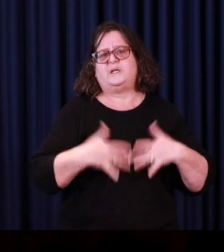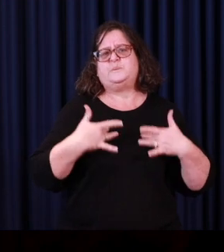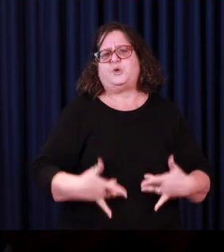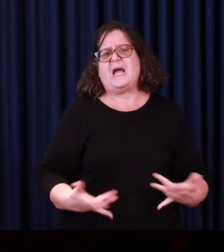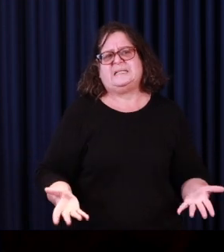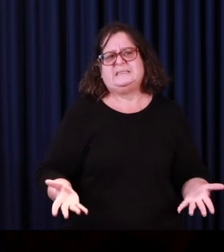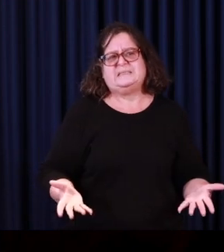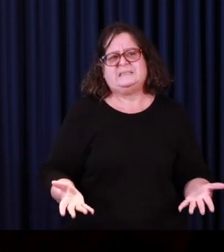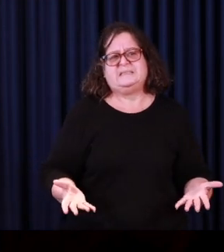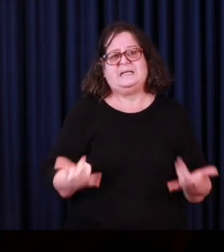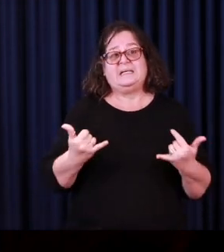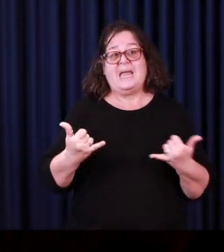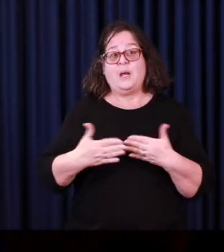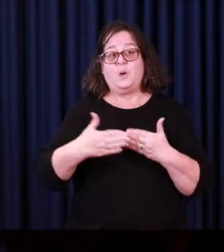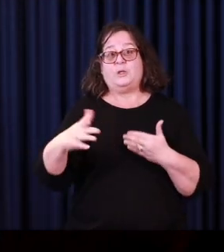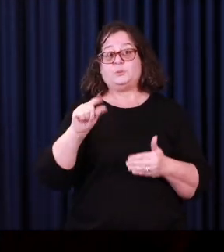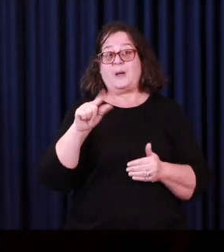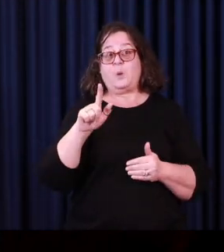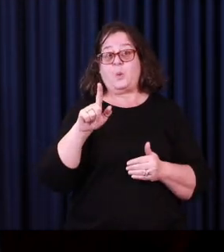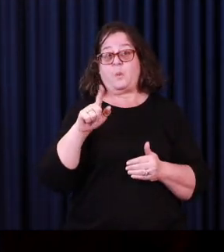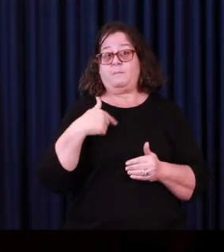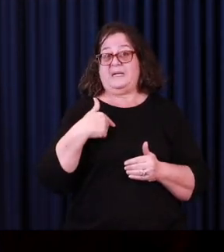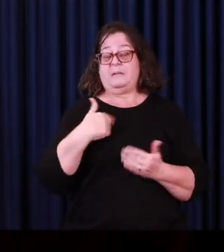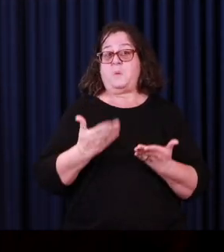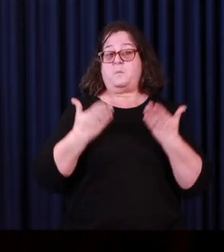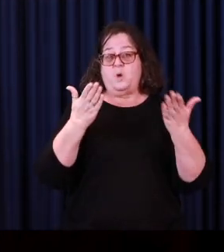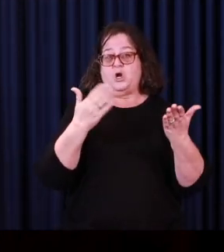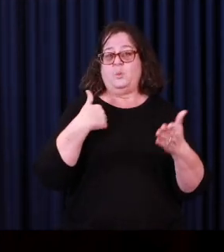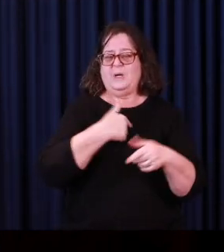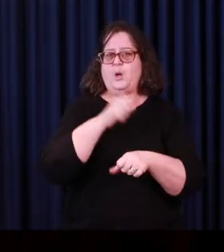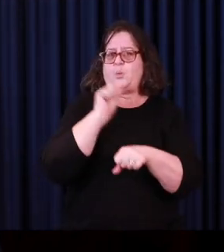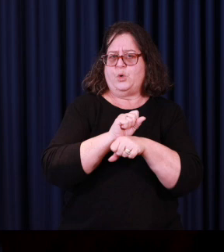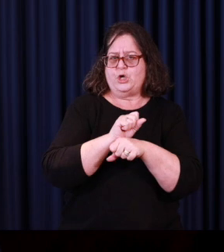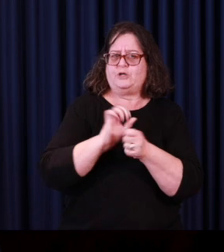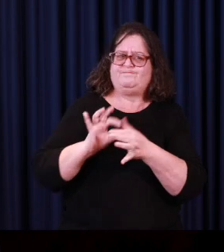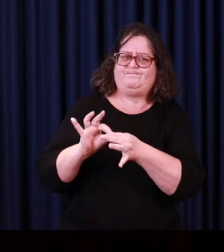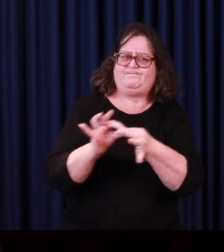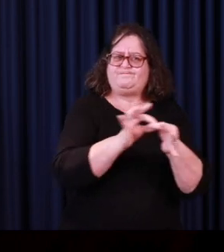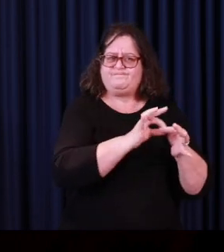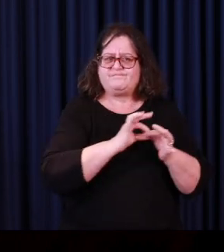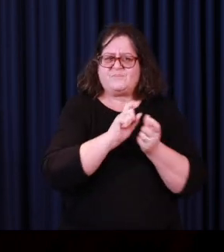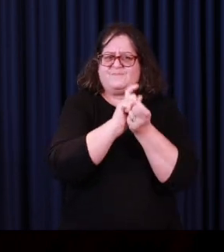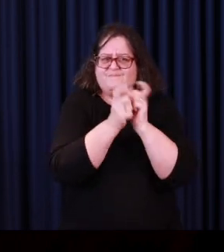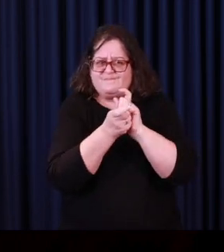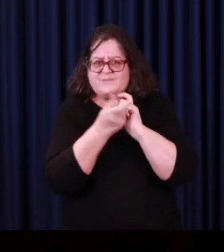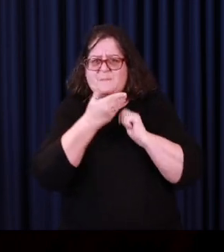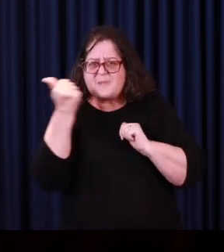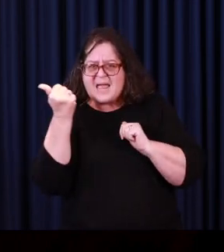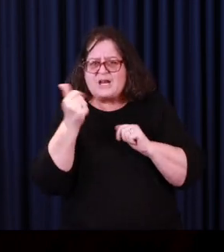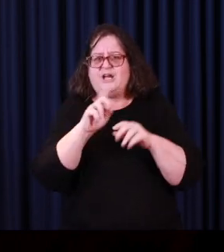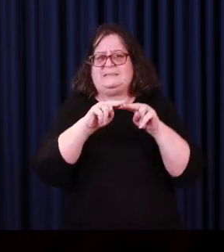session, we work together to reform and lower taxes and preserve Arizona's good